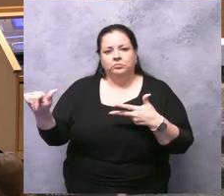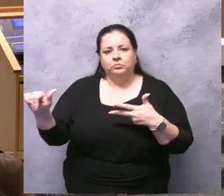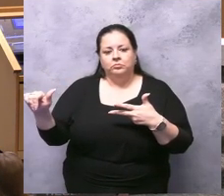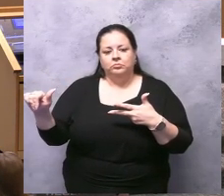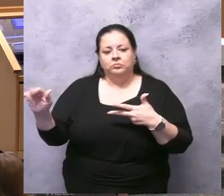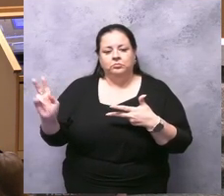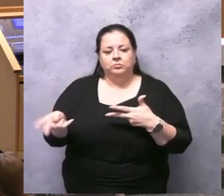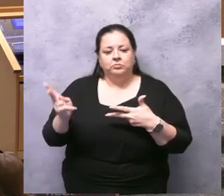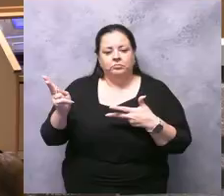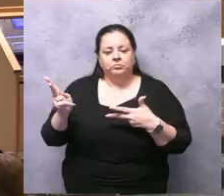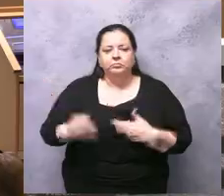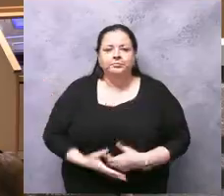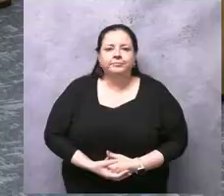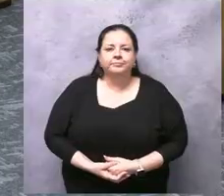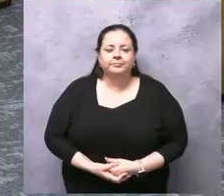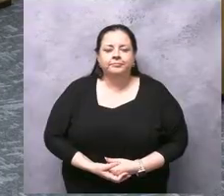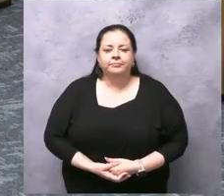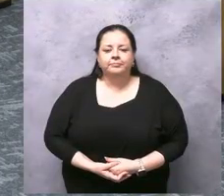you have 2 minutes.